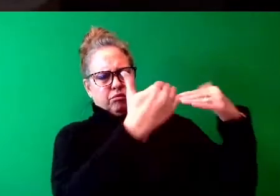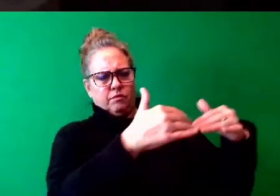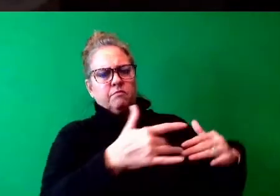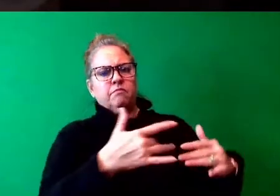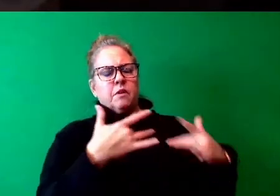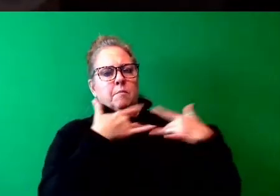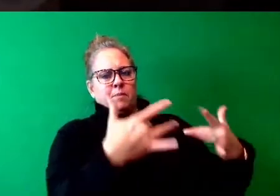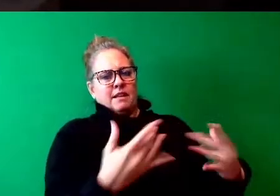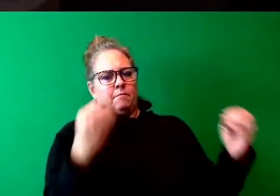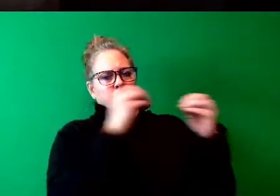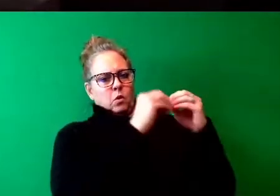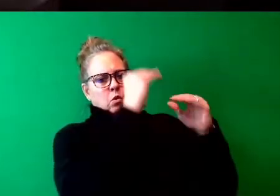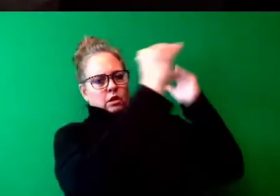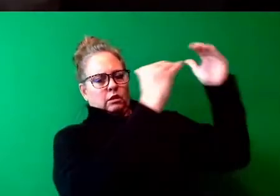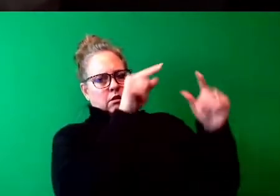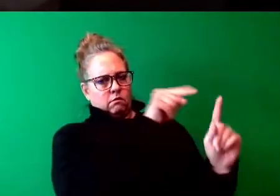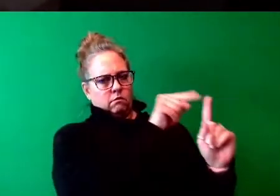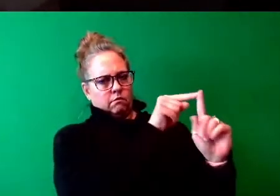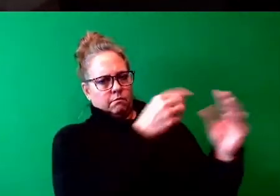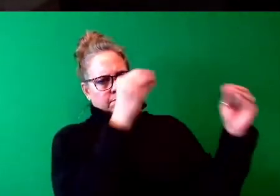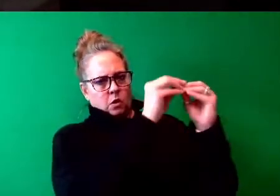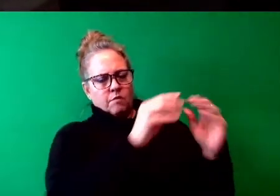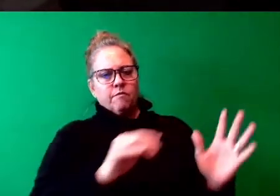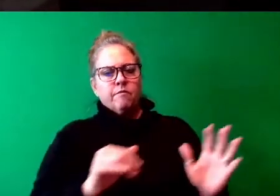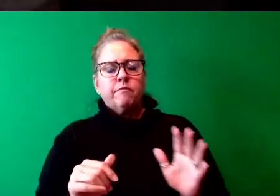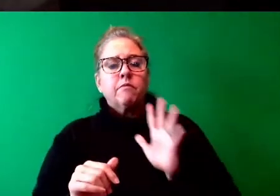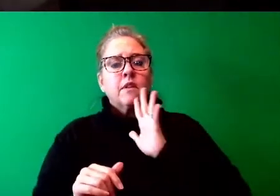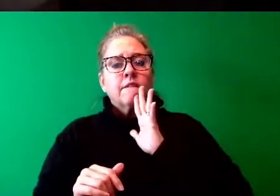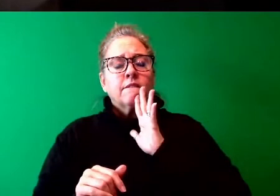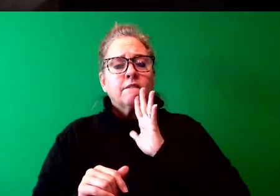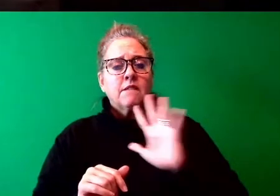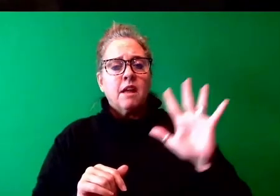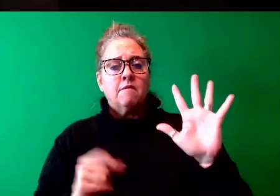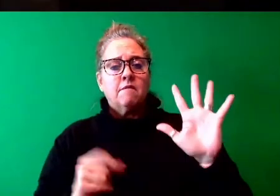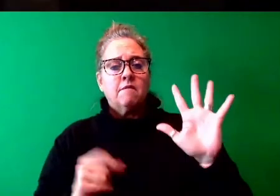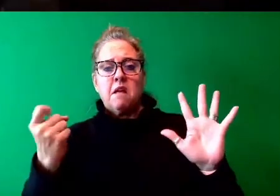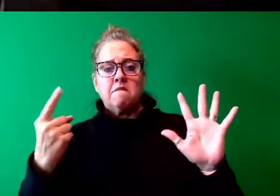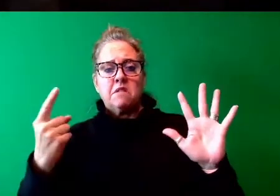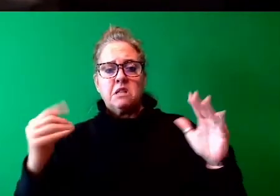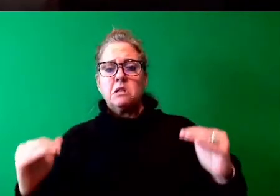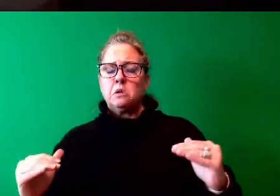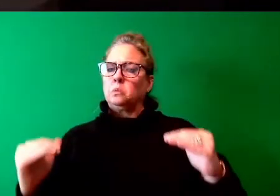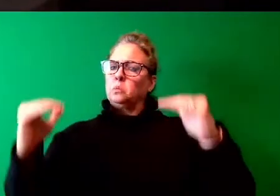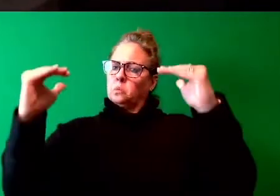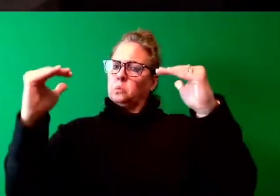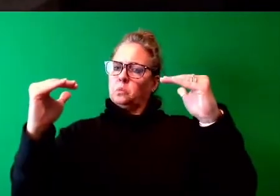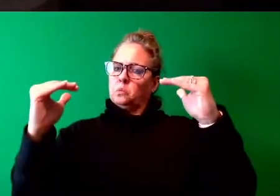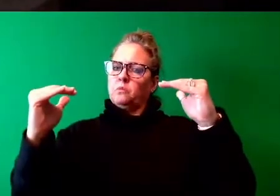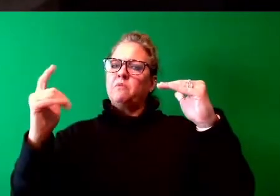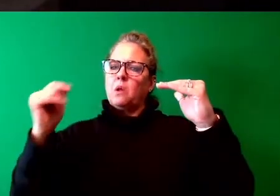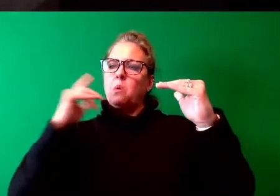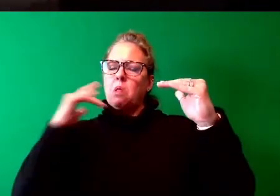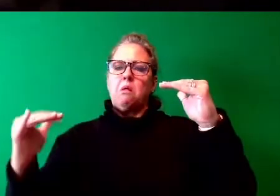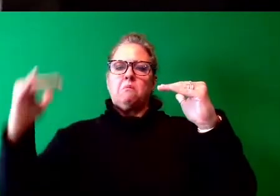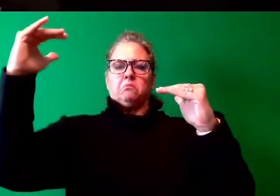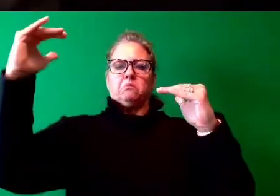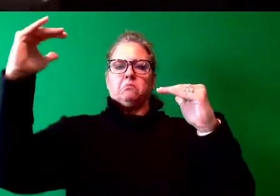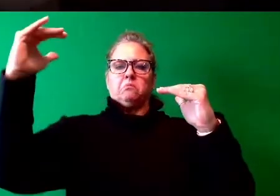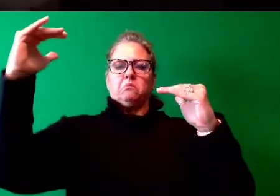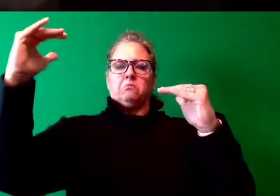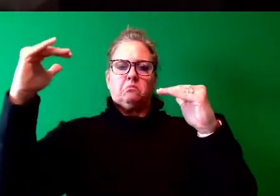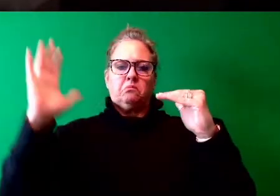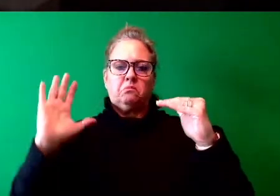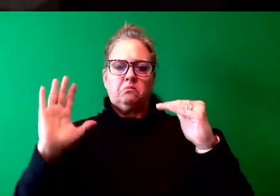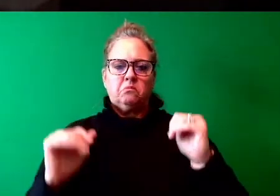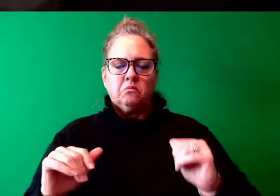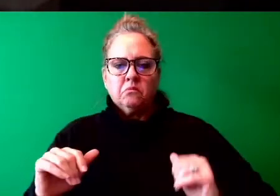outnumber the kids. Recently, the 5 to 11 have caught up, and the most recent week, they've taken the lead. We're seeing that the 0